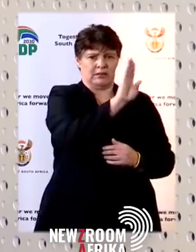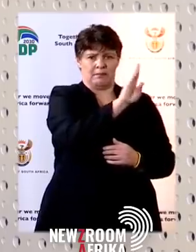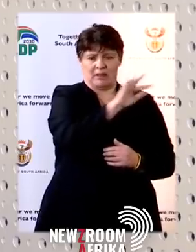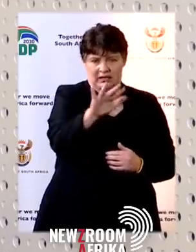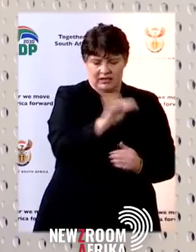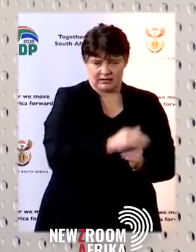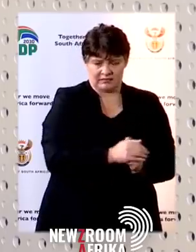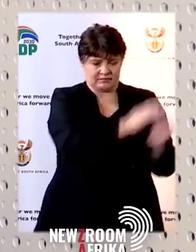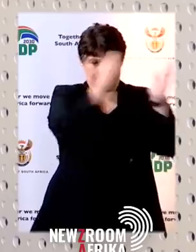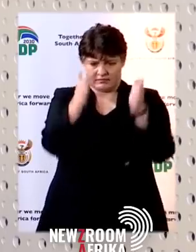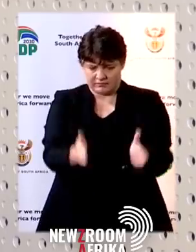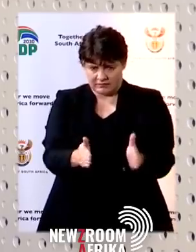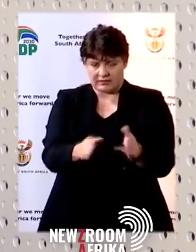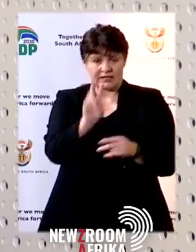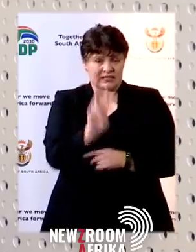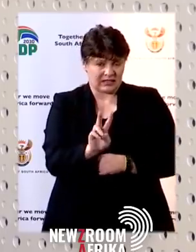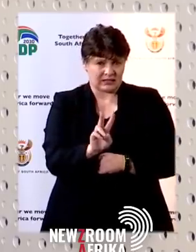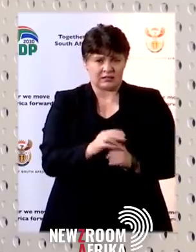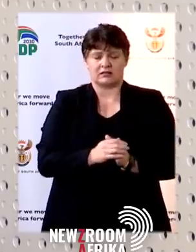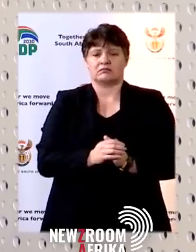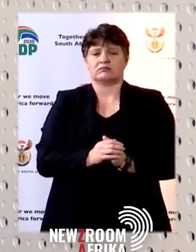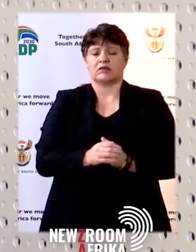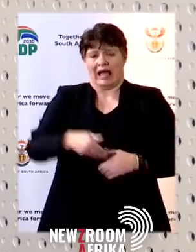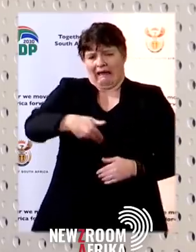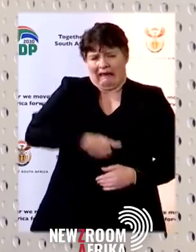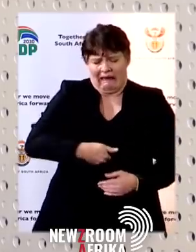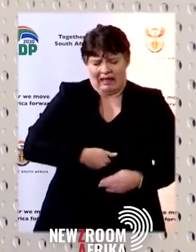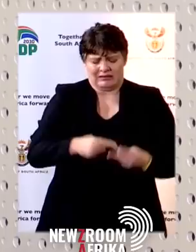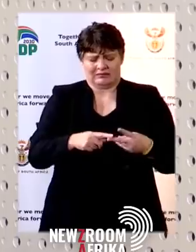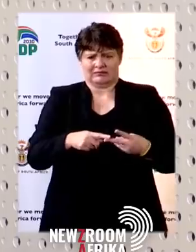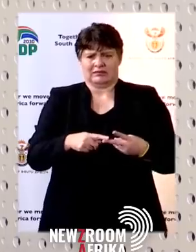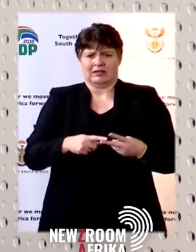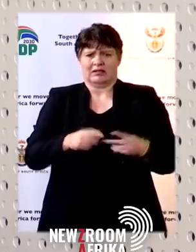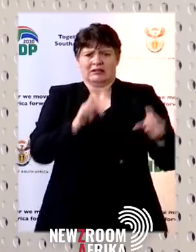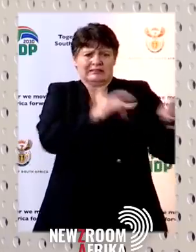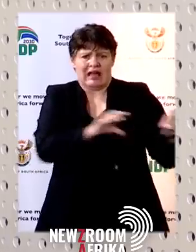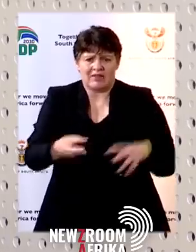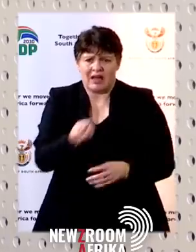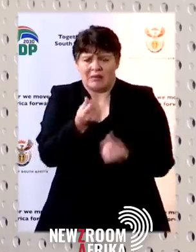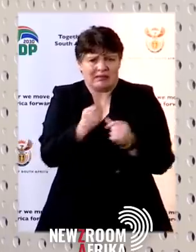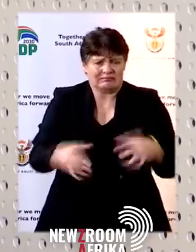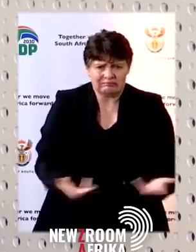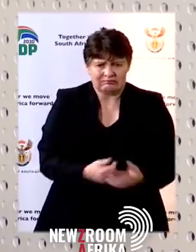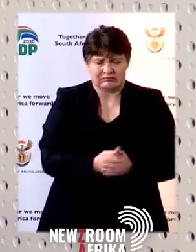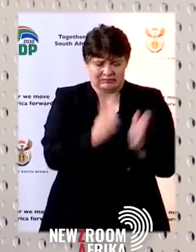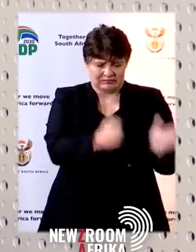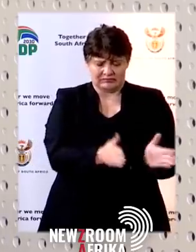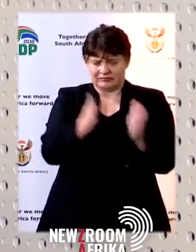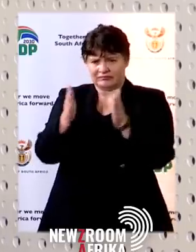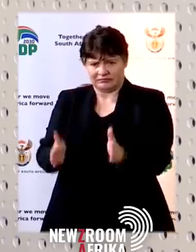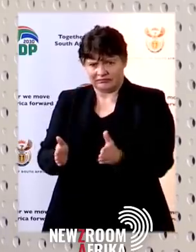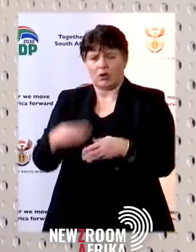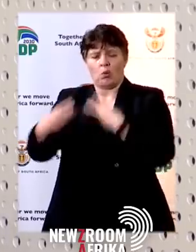Secondly, the relief of hunger and social distress. Thirdly, support for companies and workers. Fourthly,